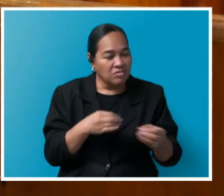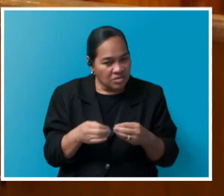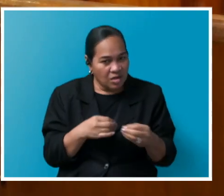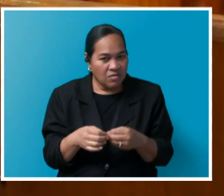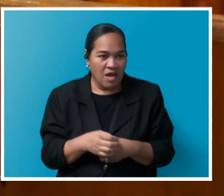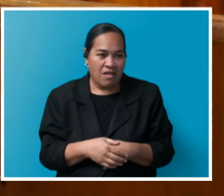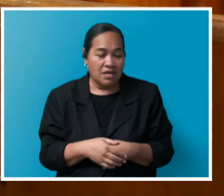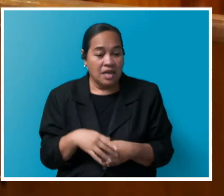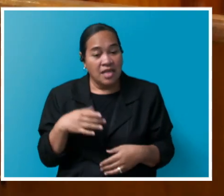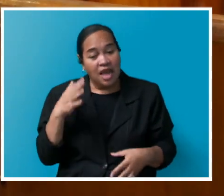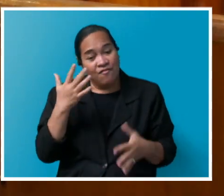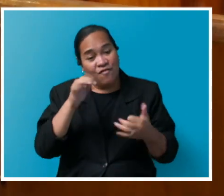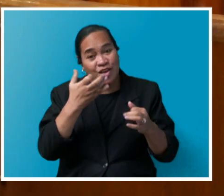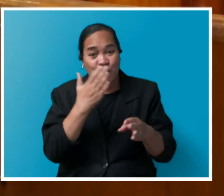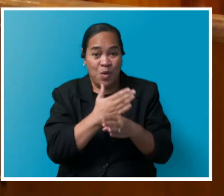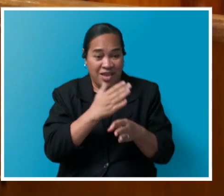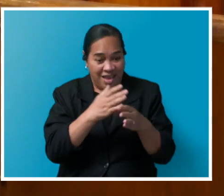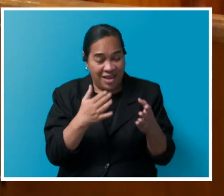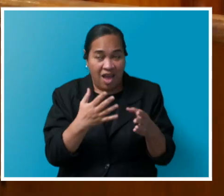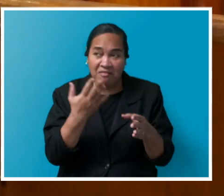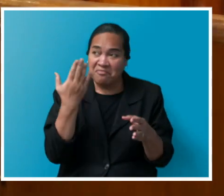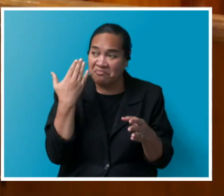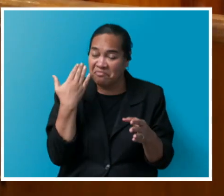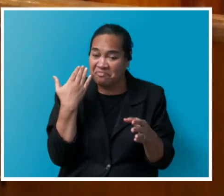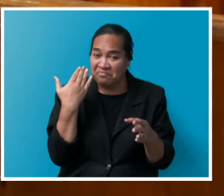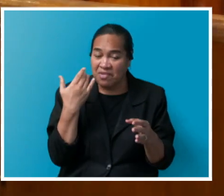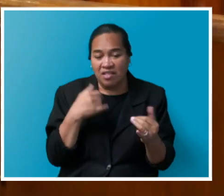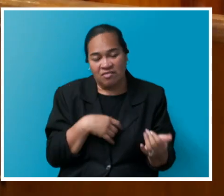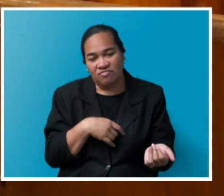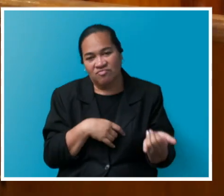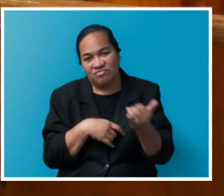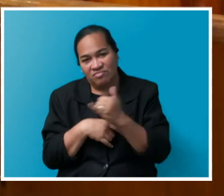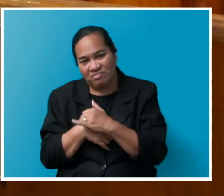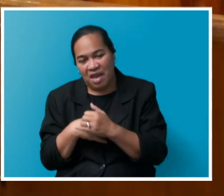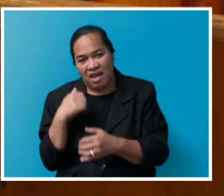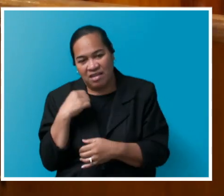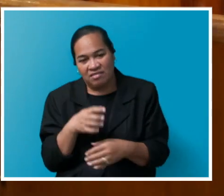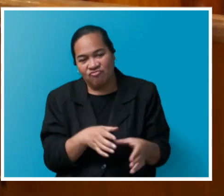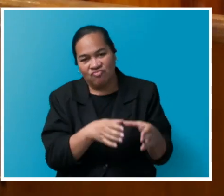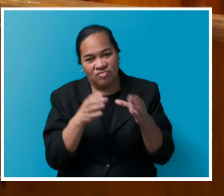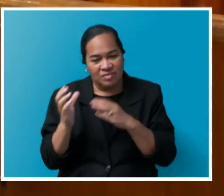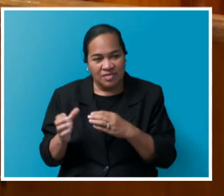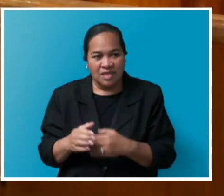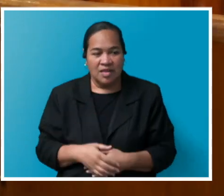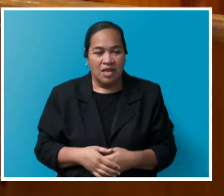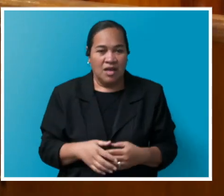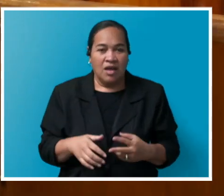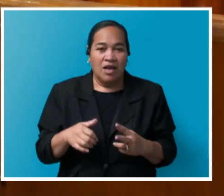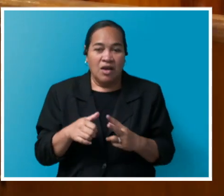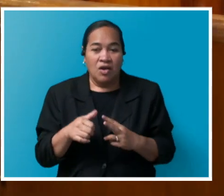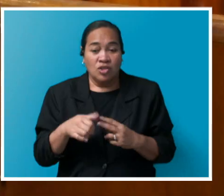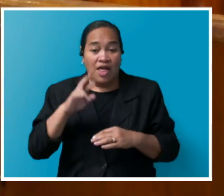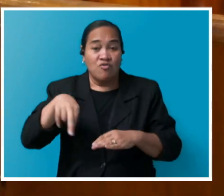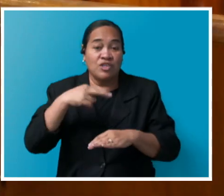finally concluded its work a few years ago. You will also recall, Mr. Speaker, sir, that the Regional